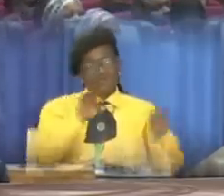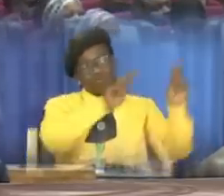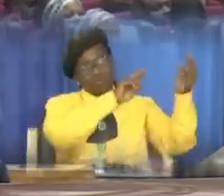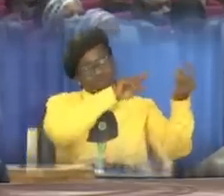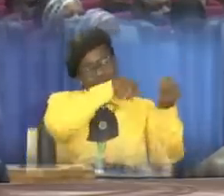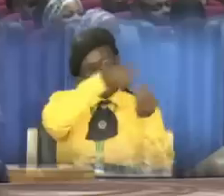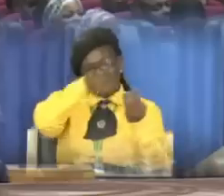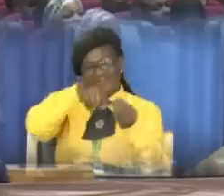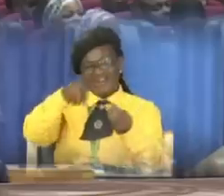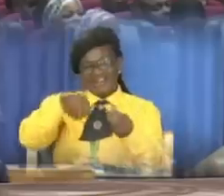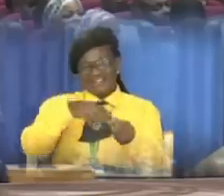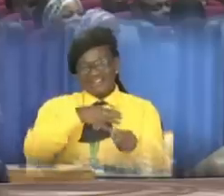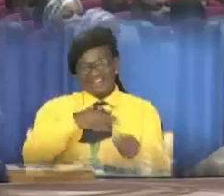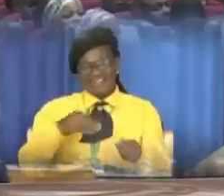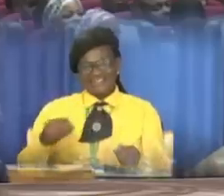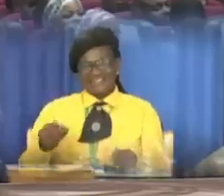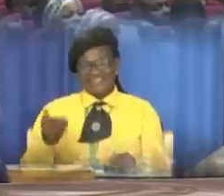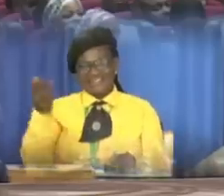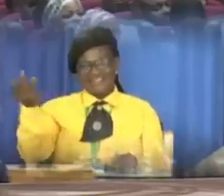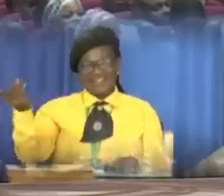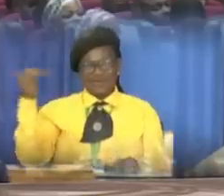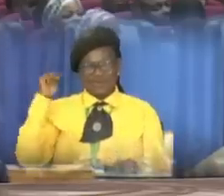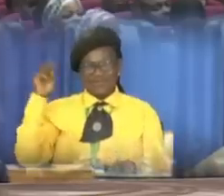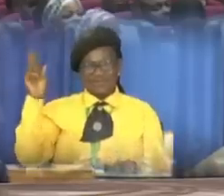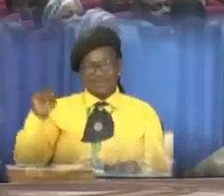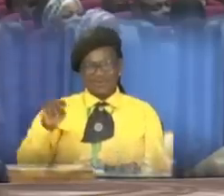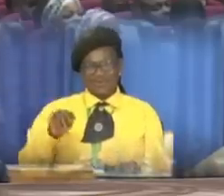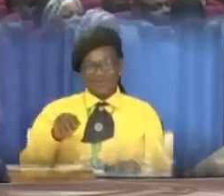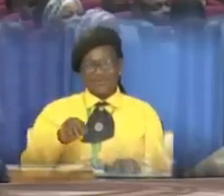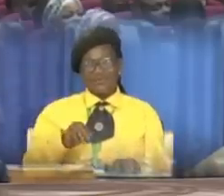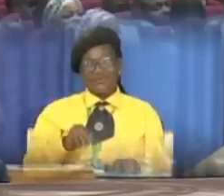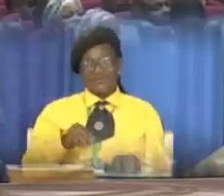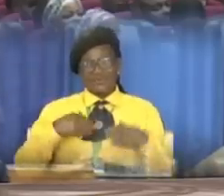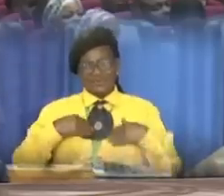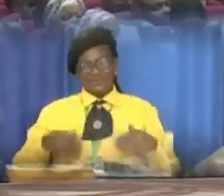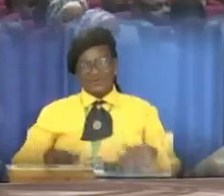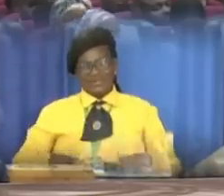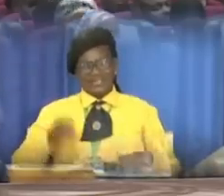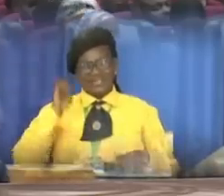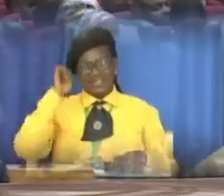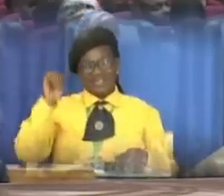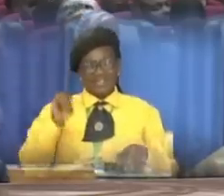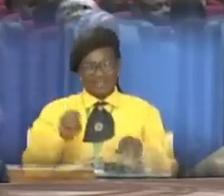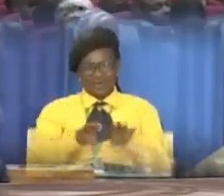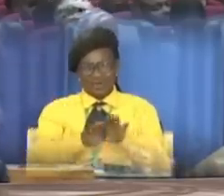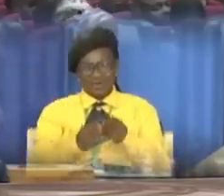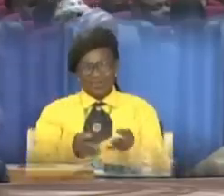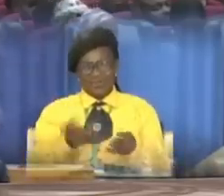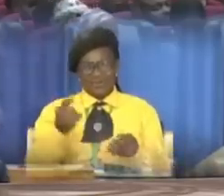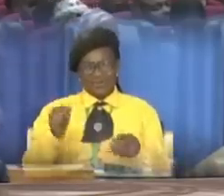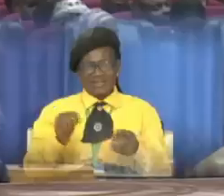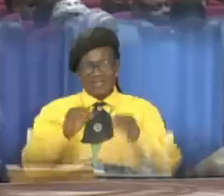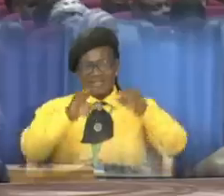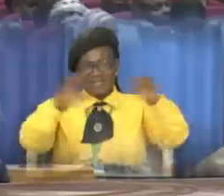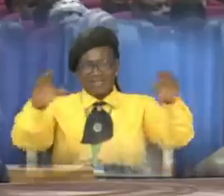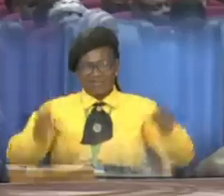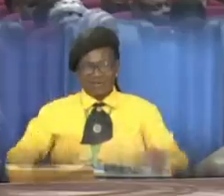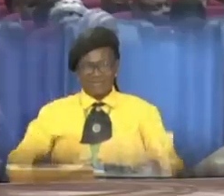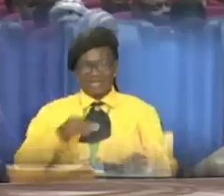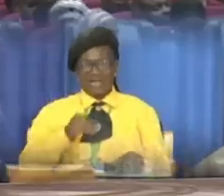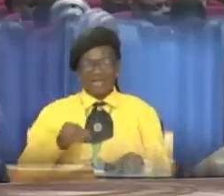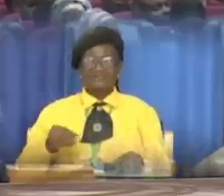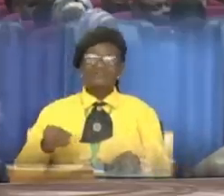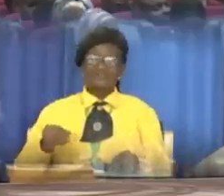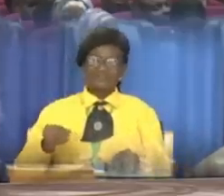So he opened the box and took some of the envelopes and began to